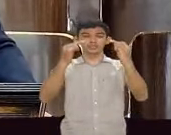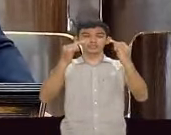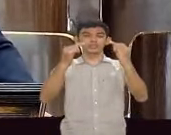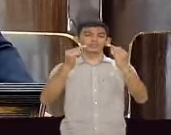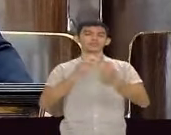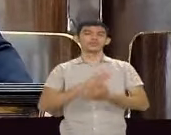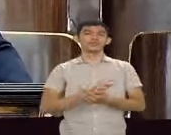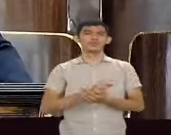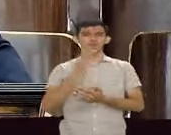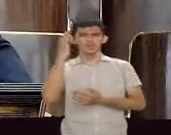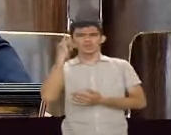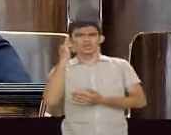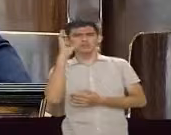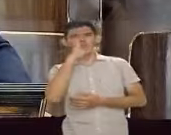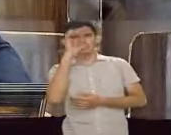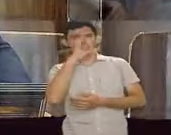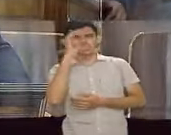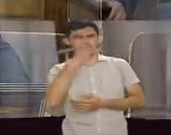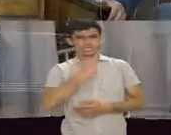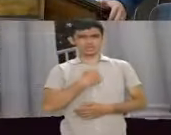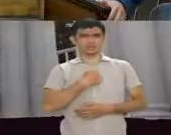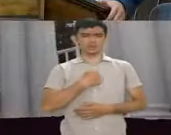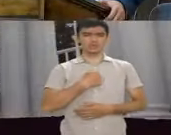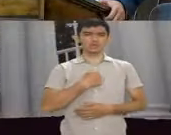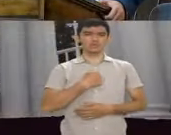that I must be about my Father's business?"